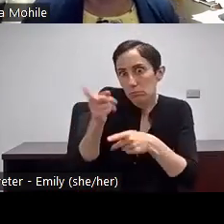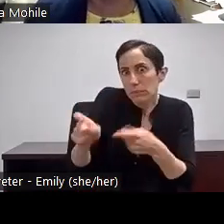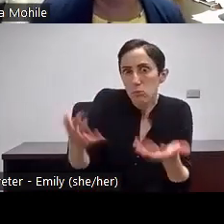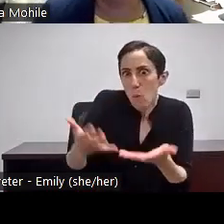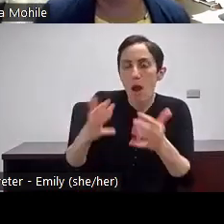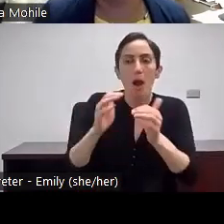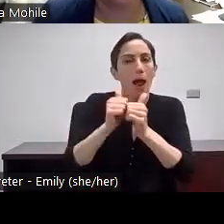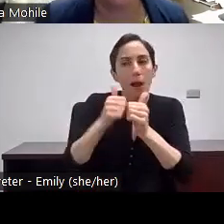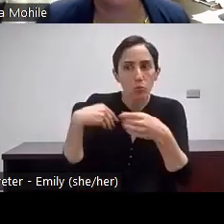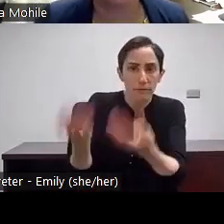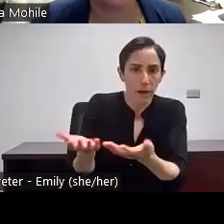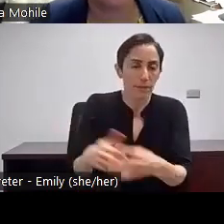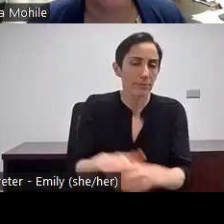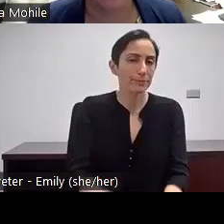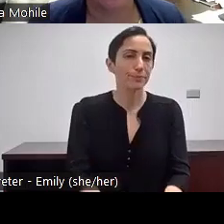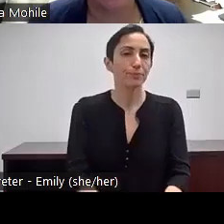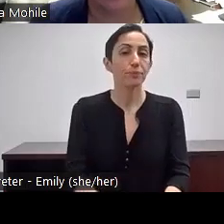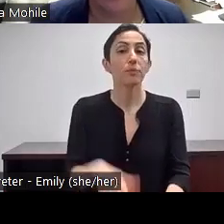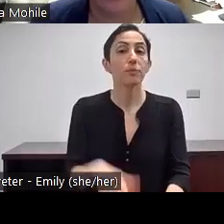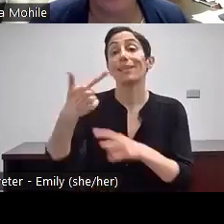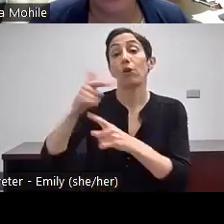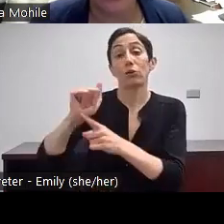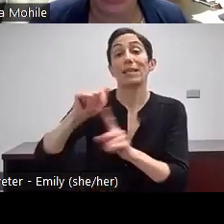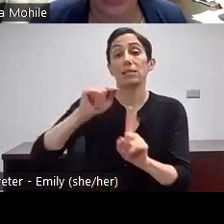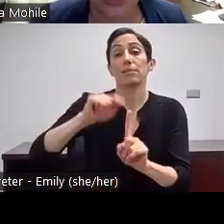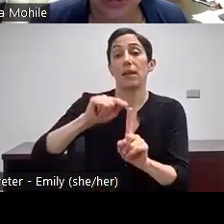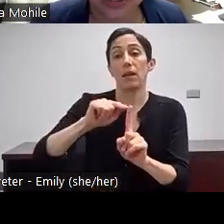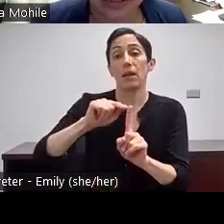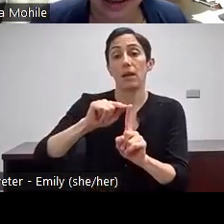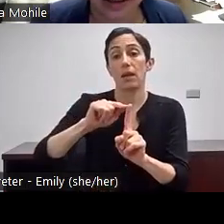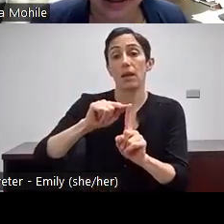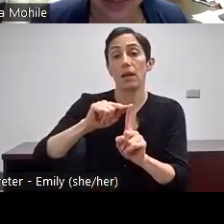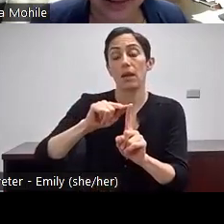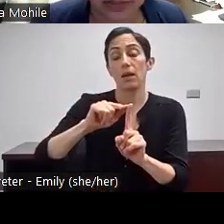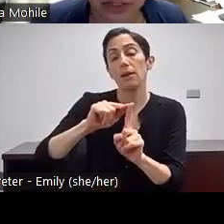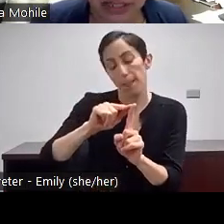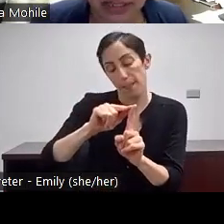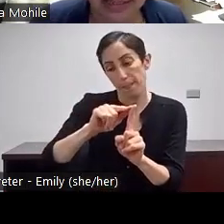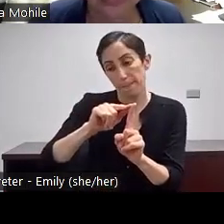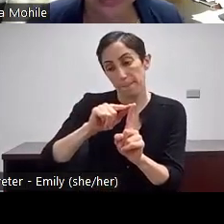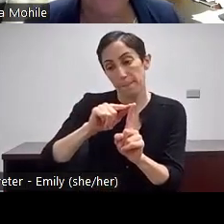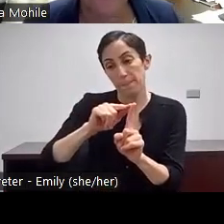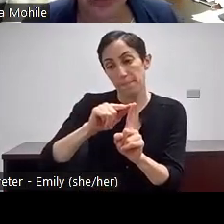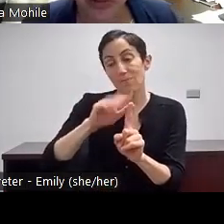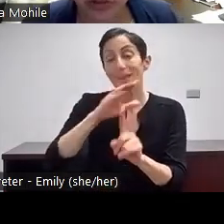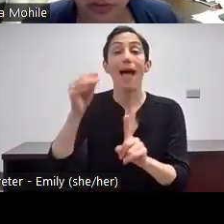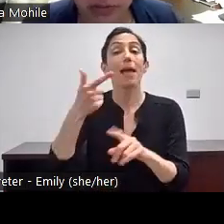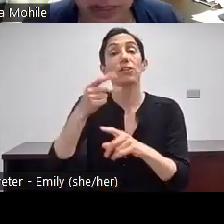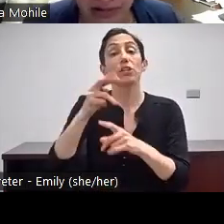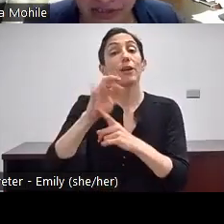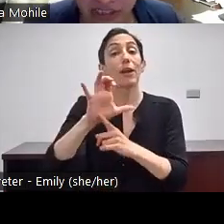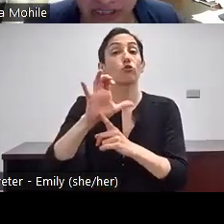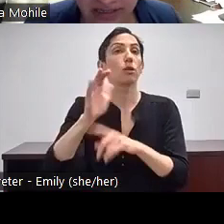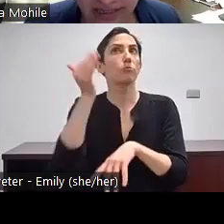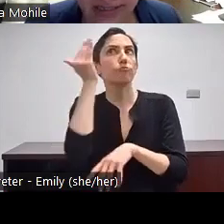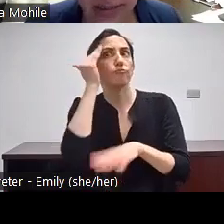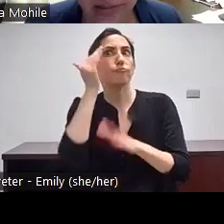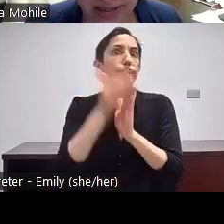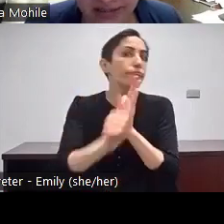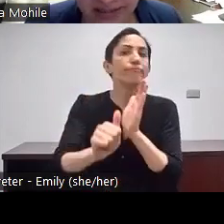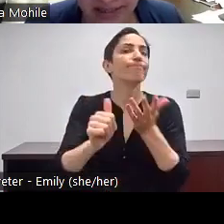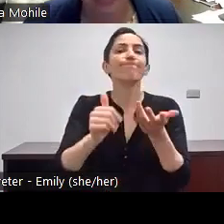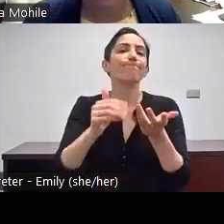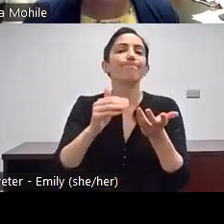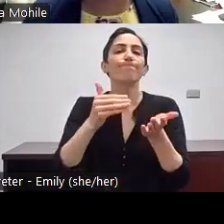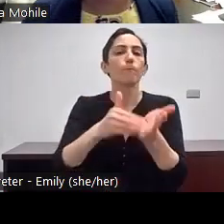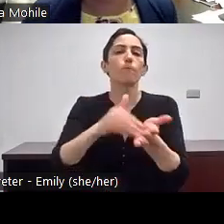We also know that geriatric assessment geriatrics expertise is not available in most oncology clinics in the